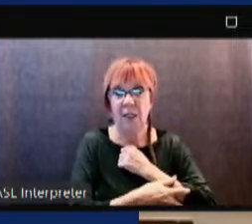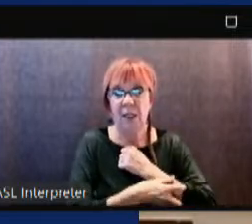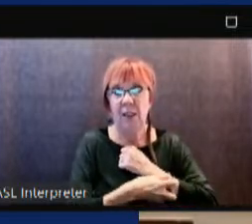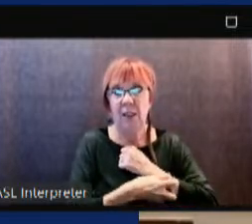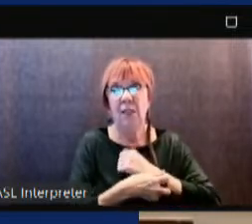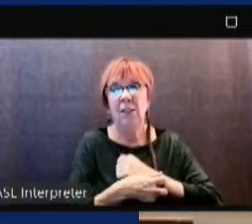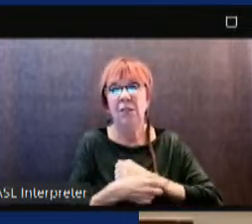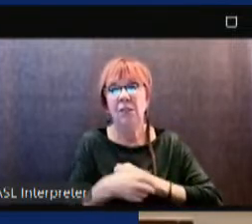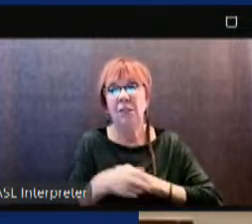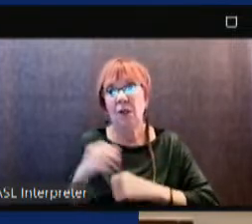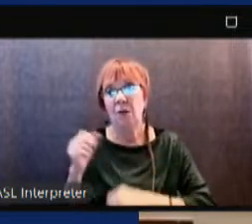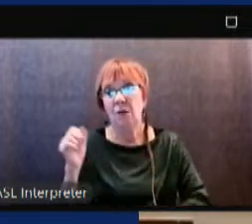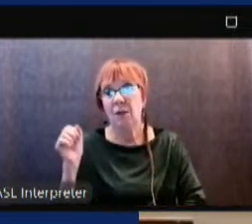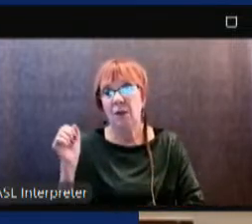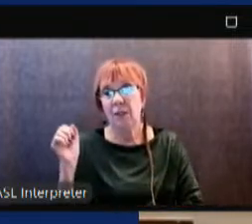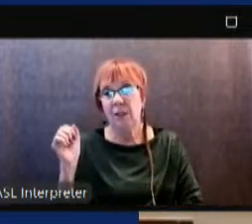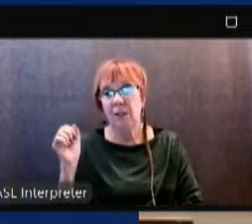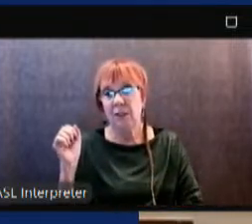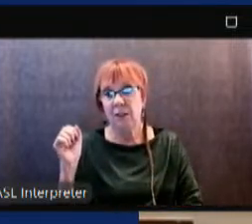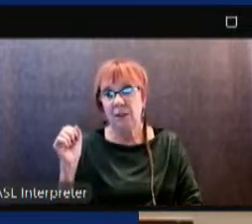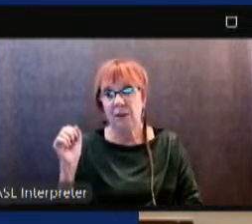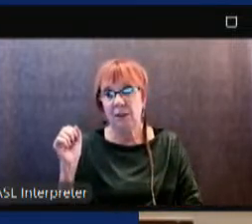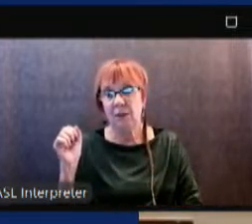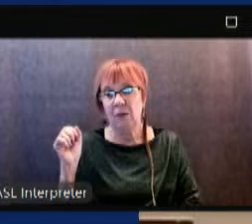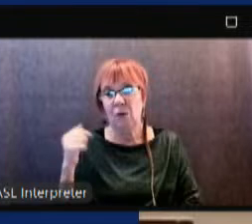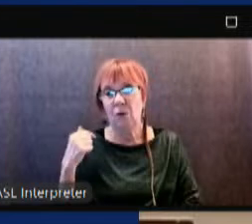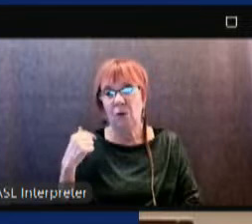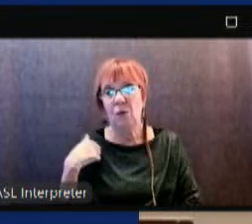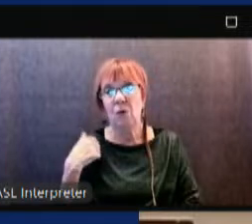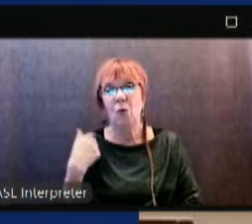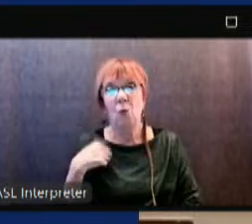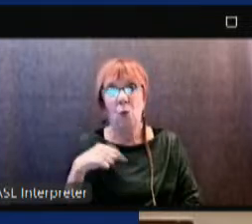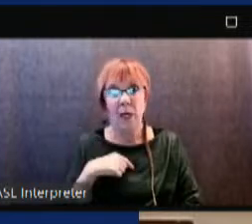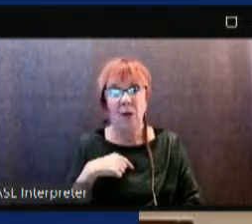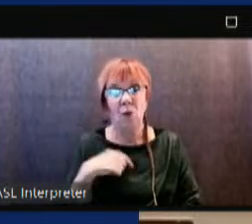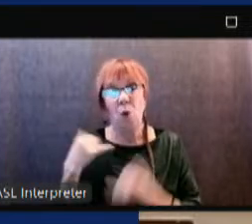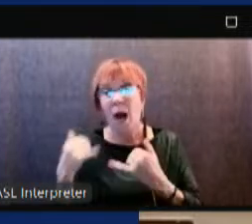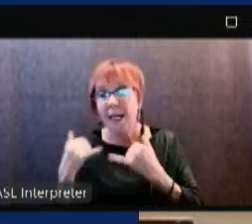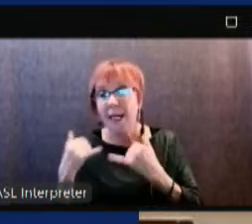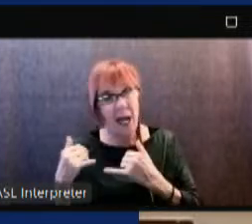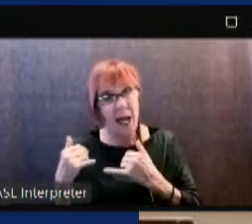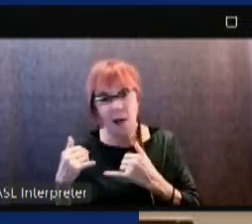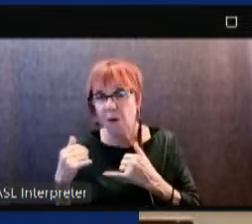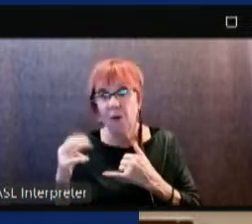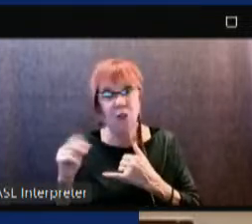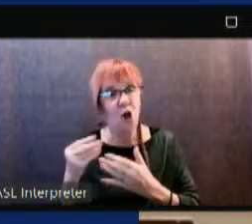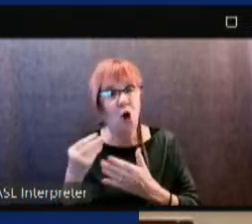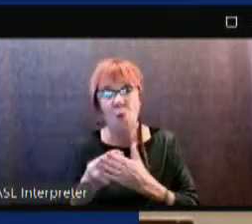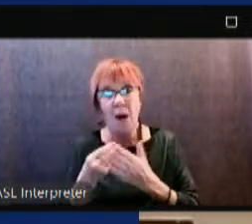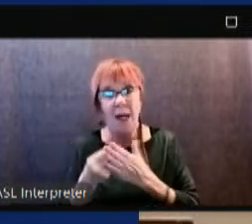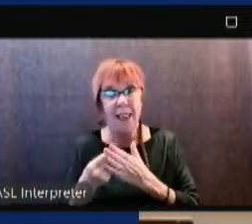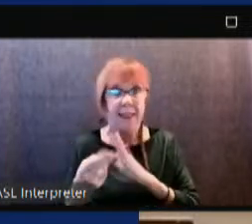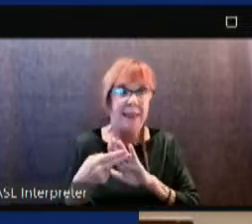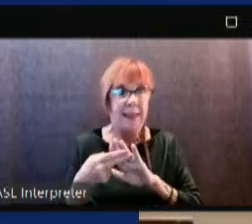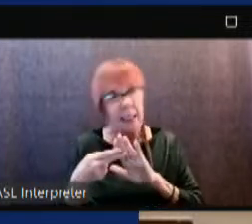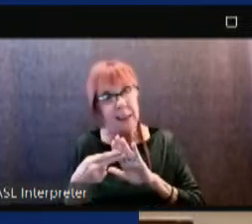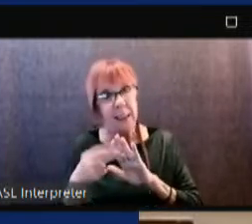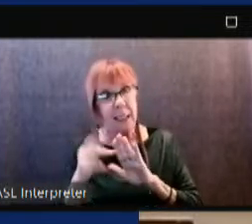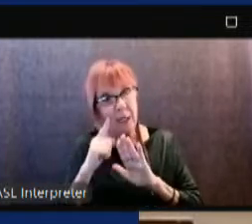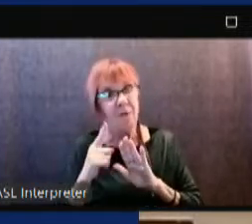accurate, we are hopeful that in the very short future, we will have some